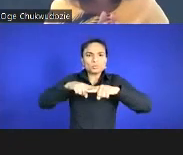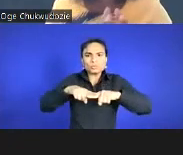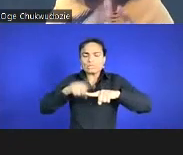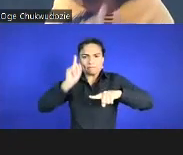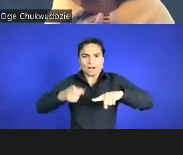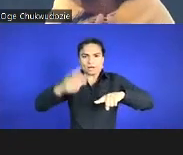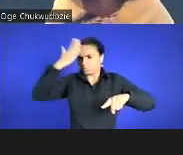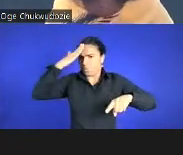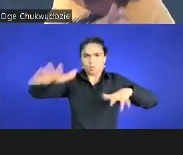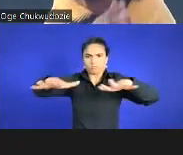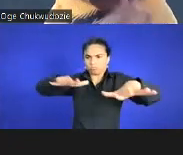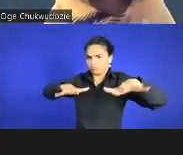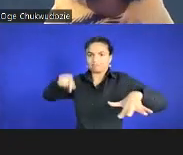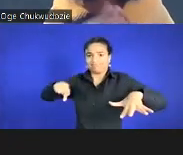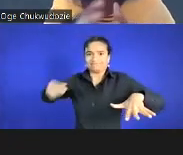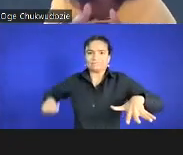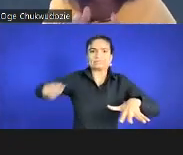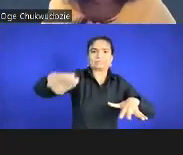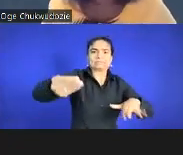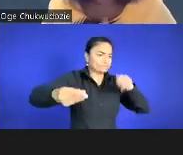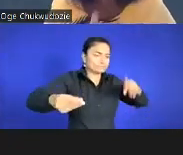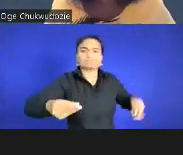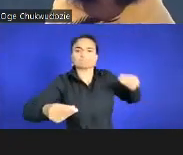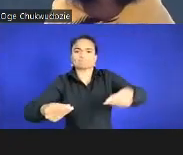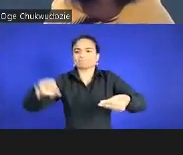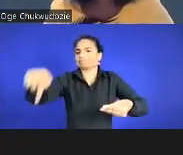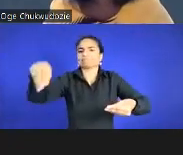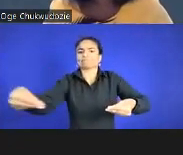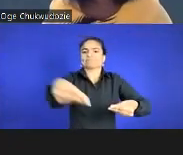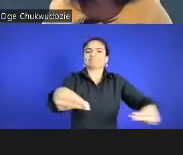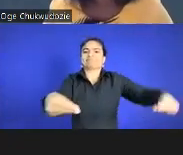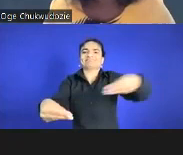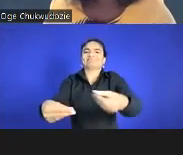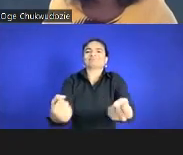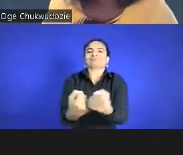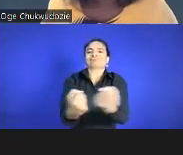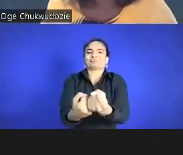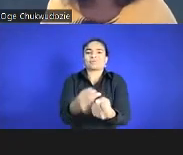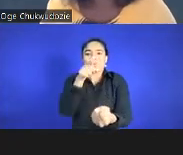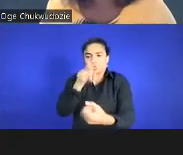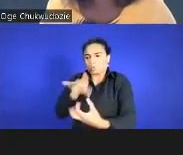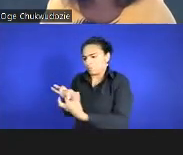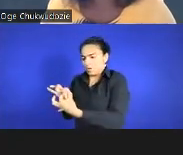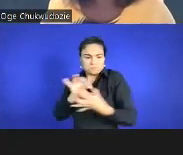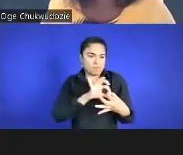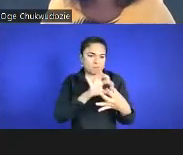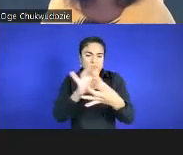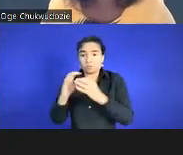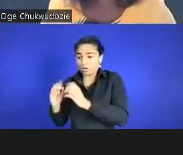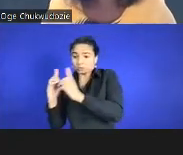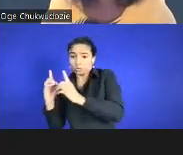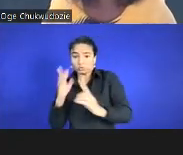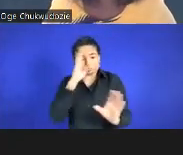in, it will be easy for you now because you've already established that relationship. Yes, so let's have the next